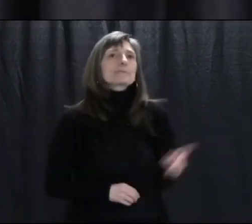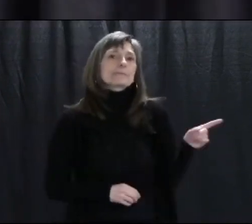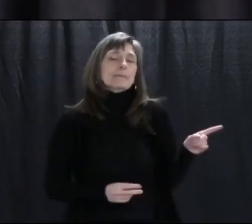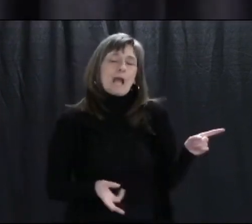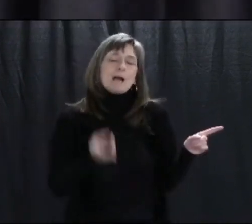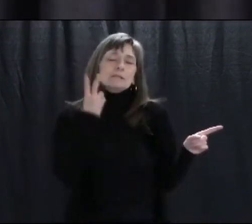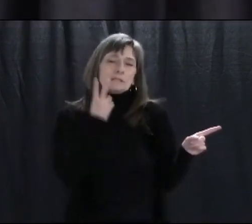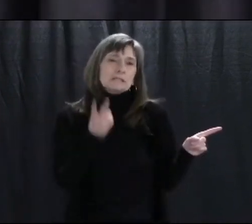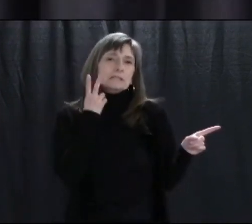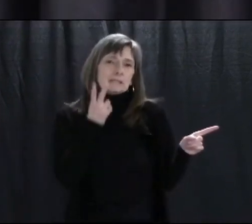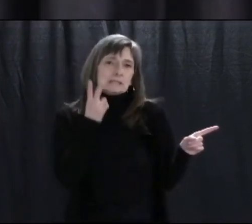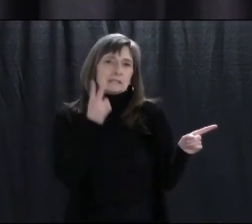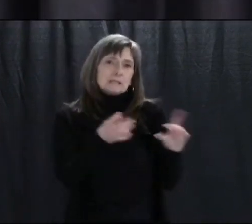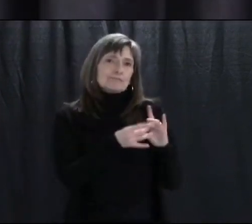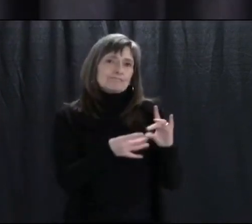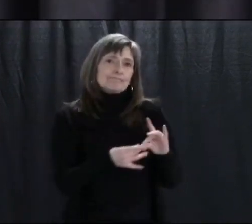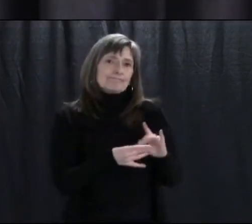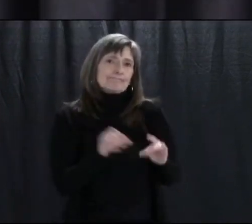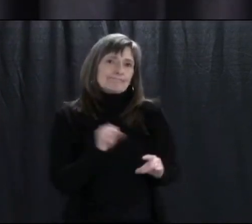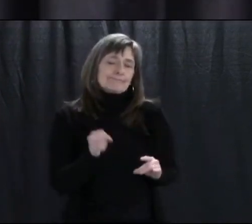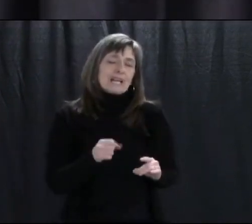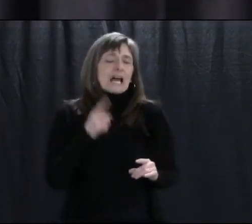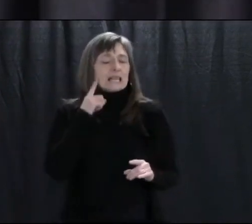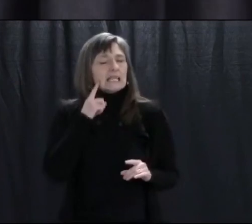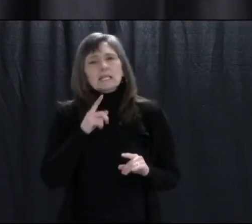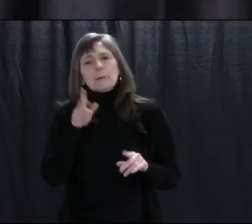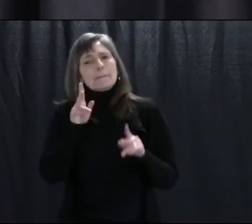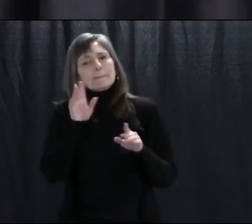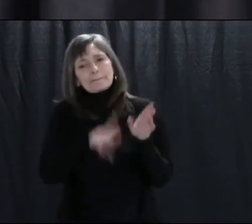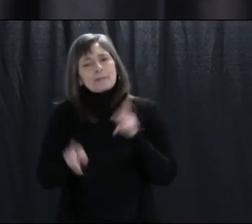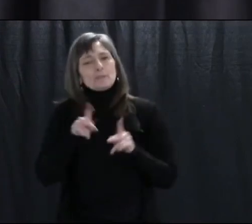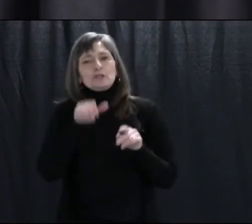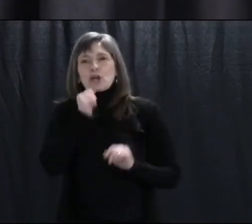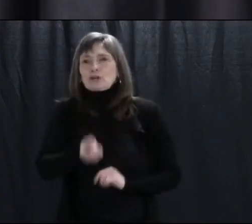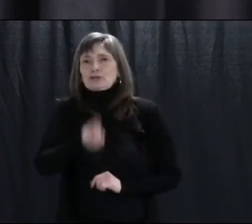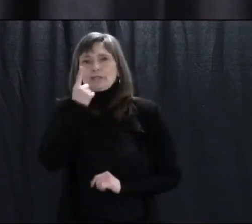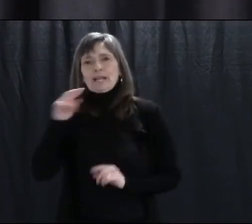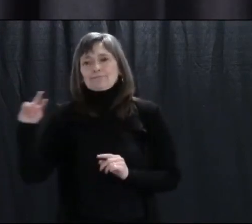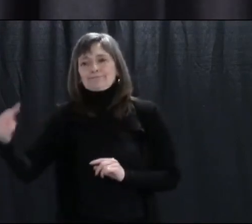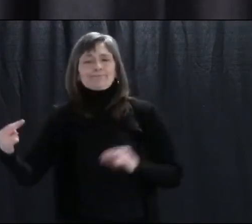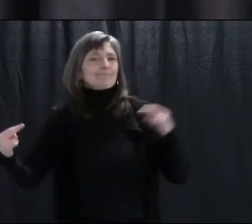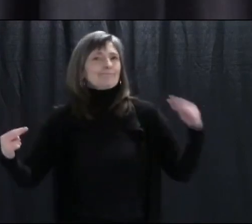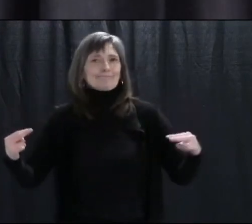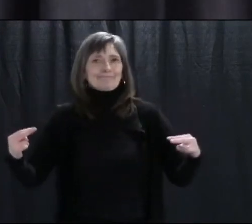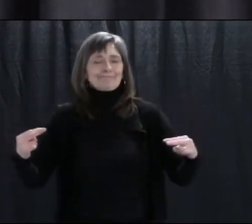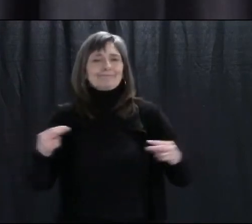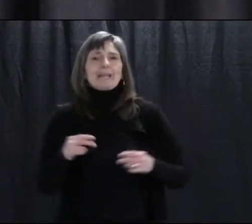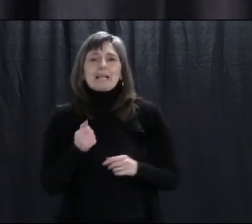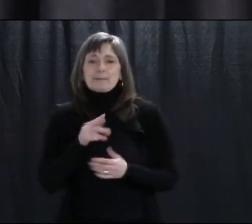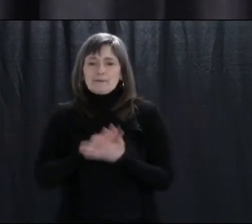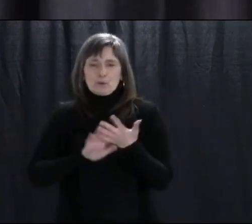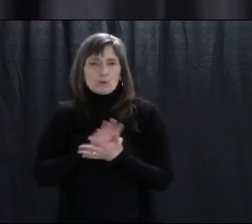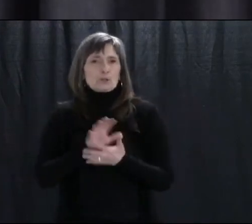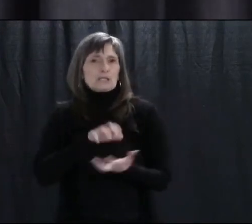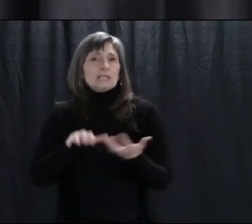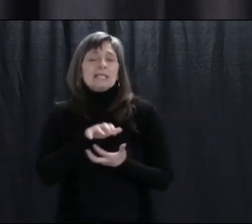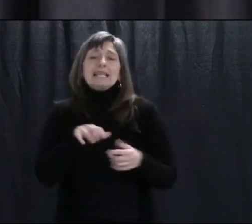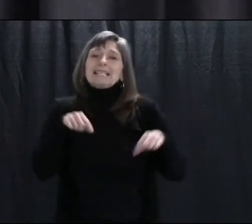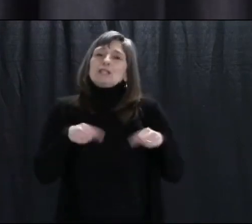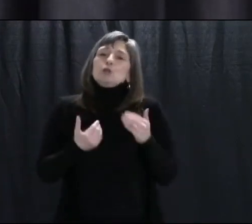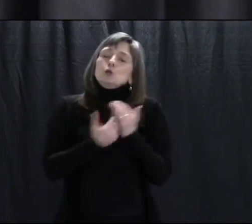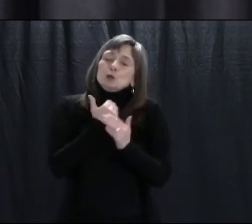comments. I think a lot of this is around perception. We have the newest and most robust public health legislation